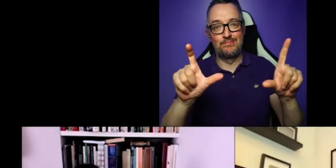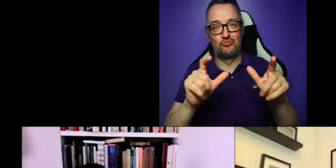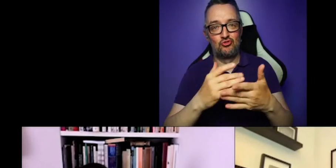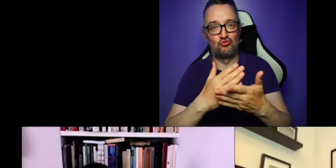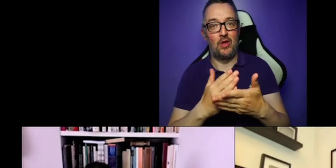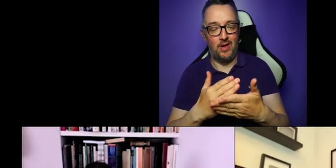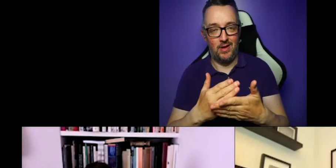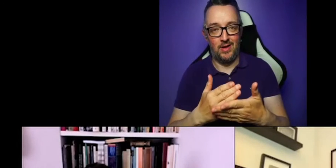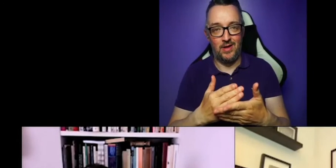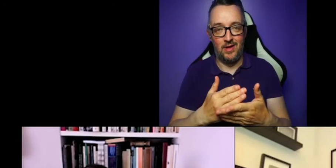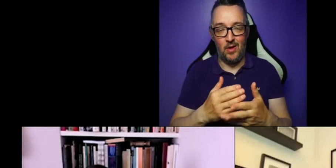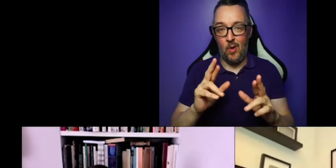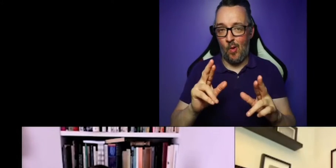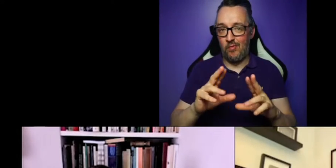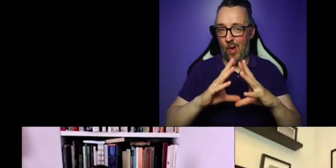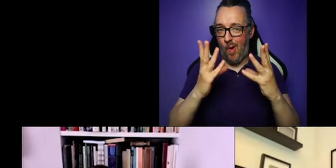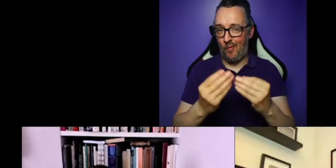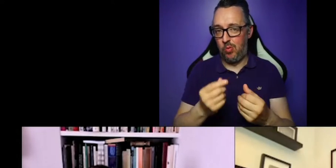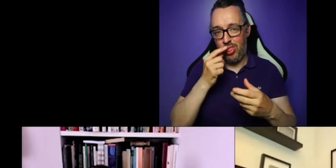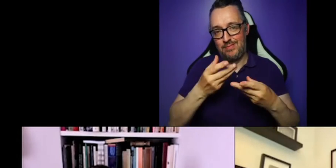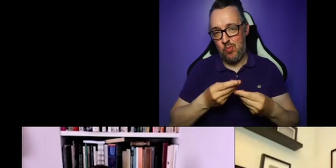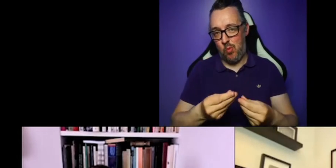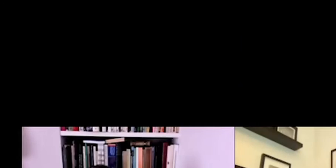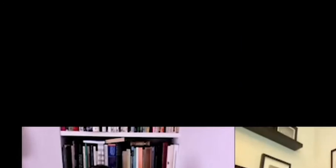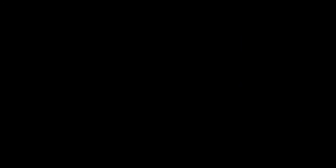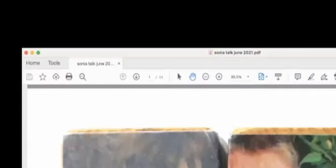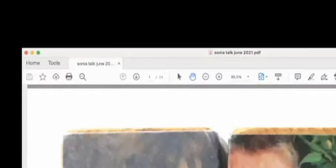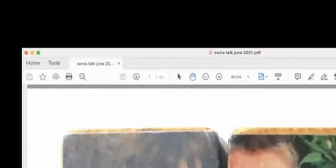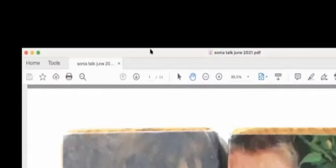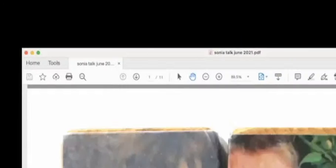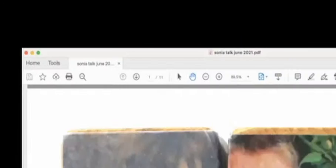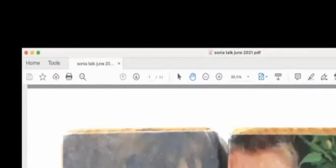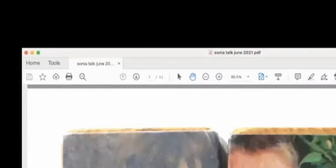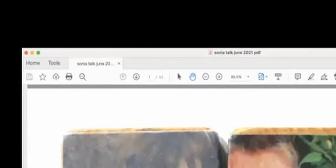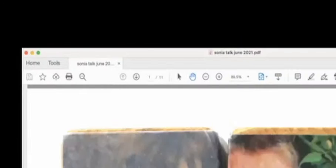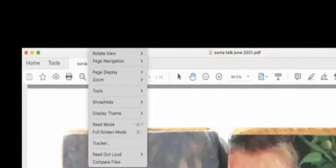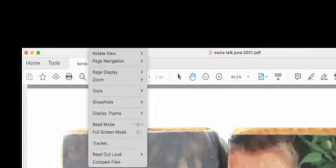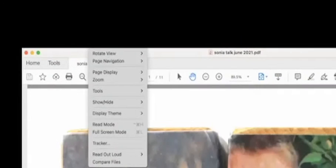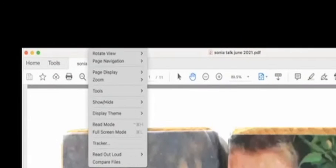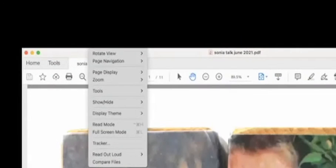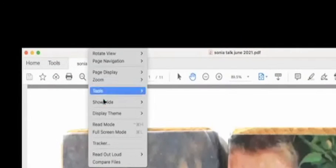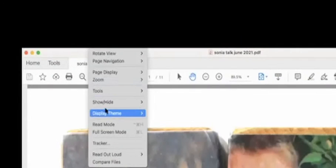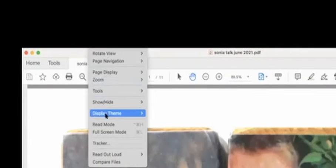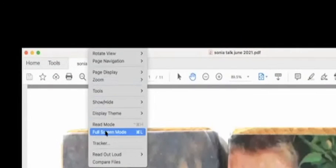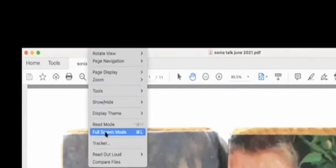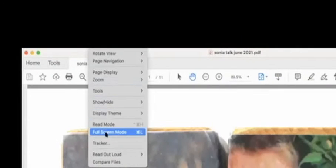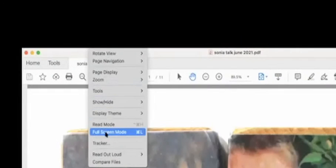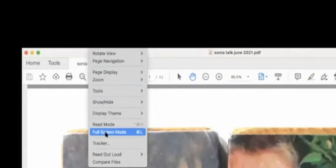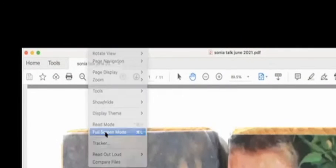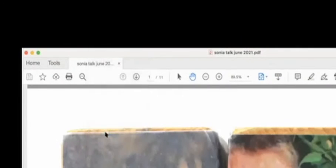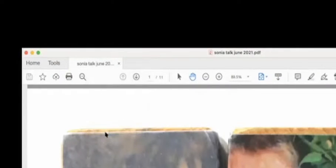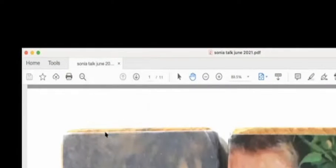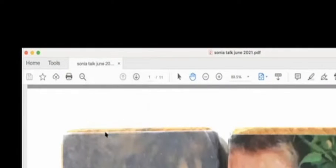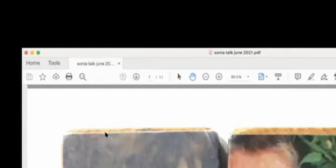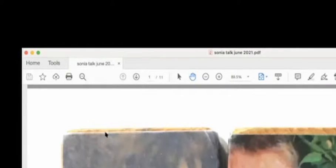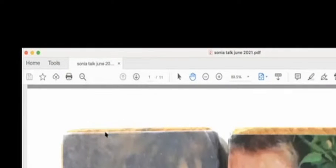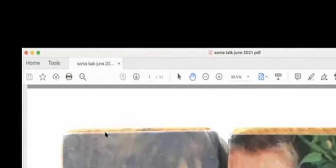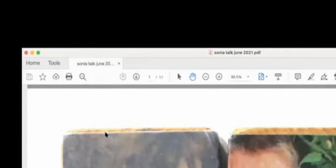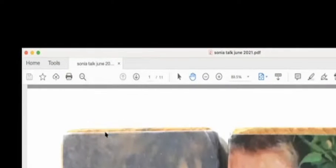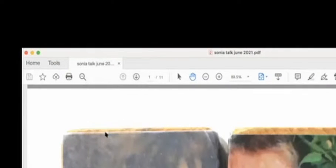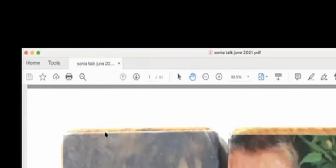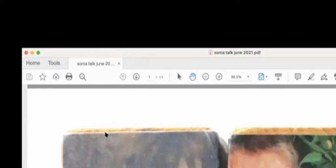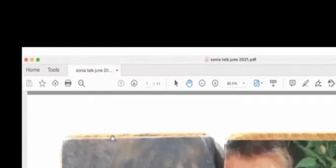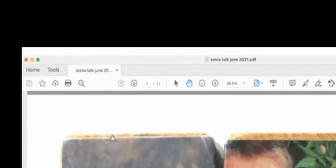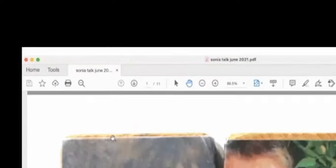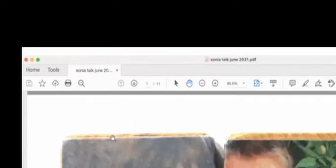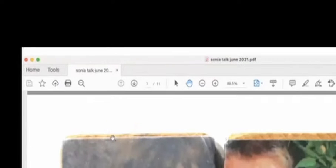screen and make it all work very beautifully. So let's just go to full screen. Yay. Hang on, let's go full. This